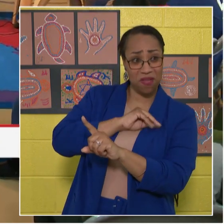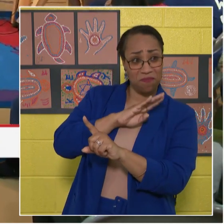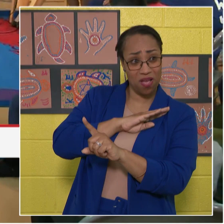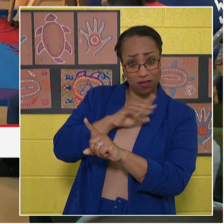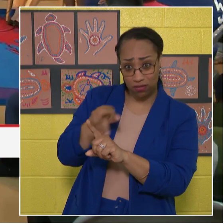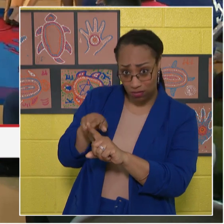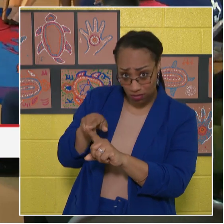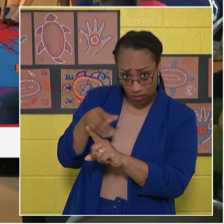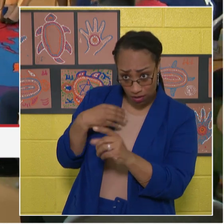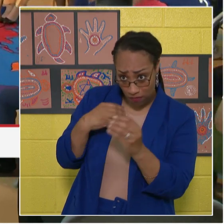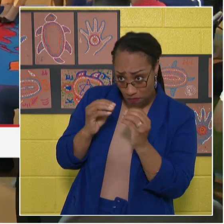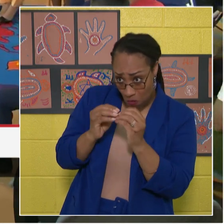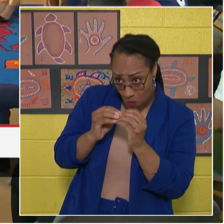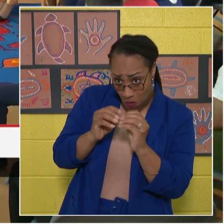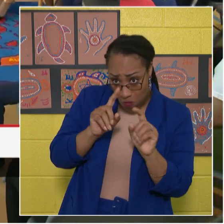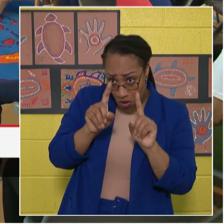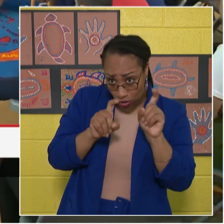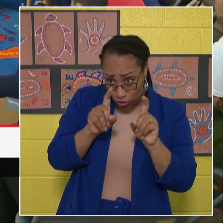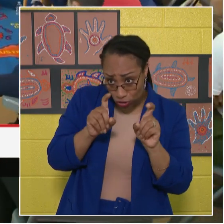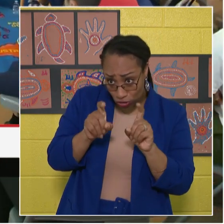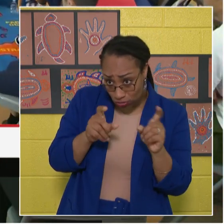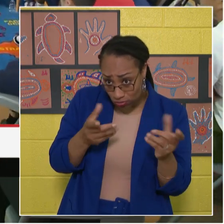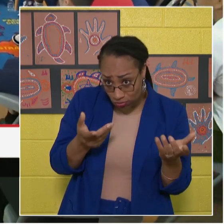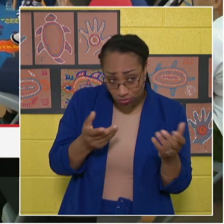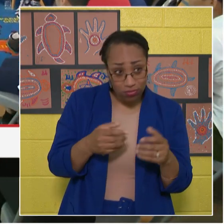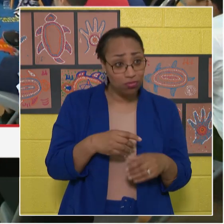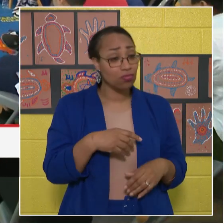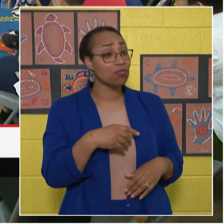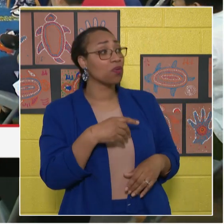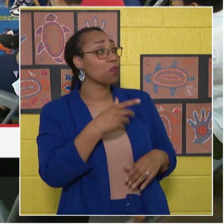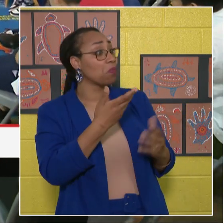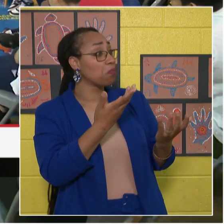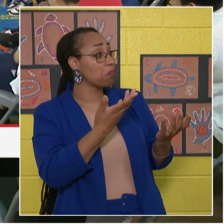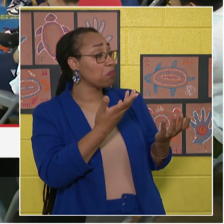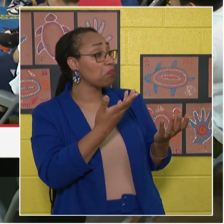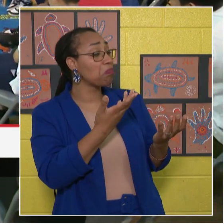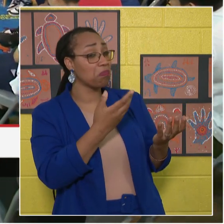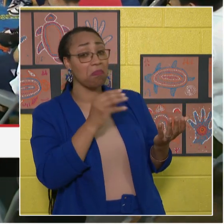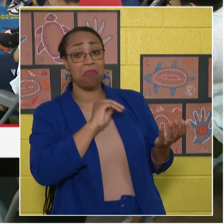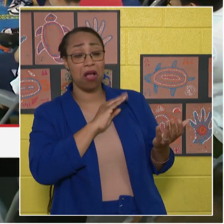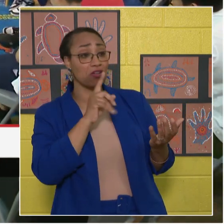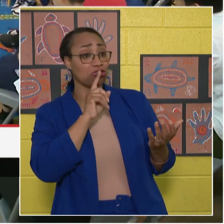some questions, but I think, let me see if I like these questions.